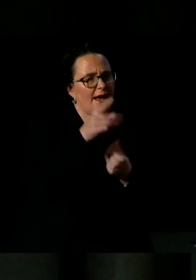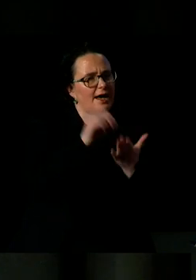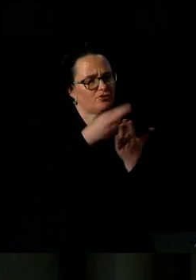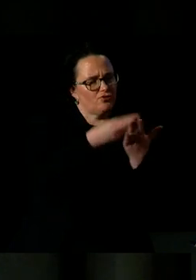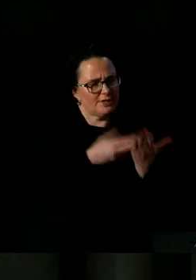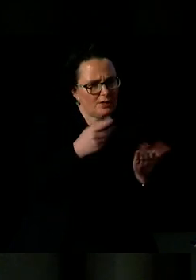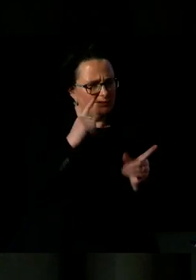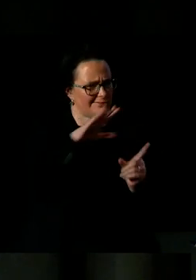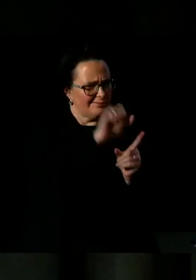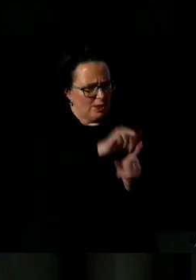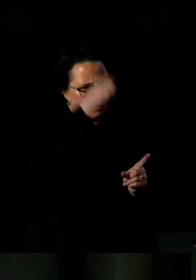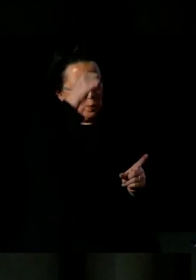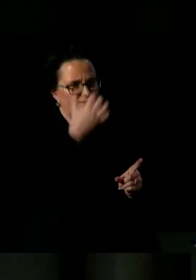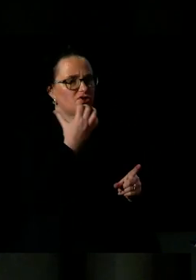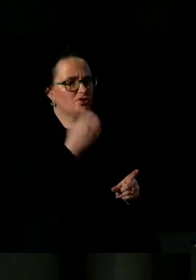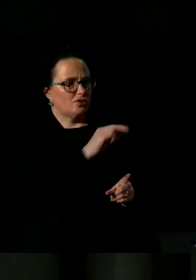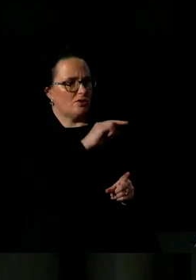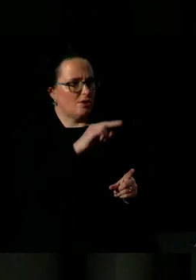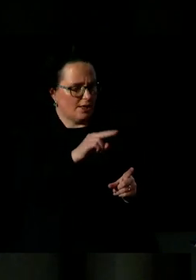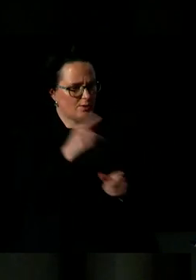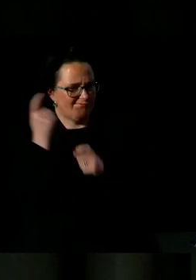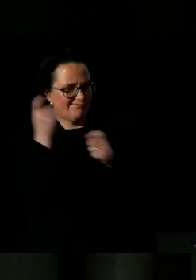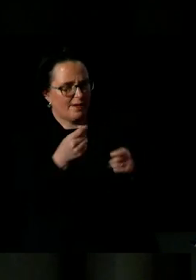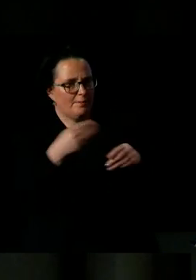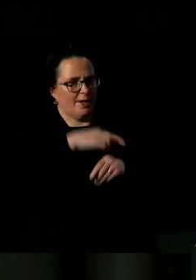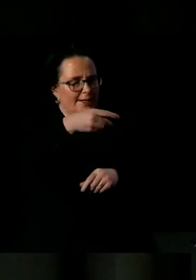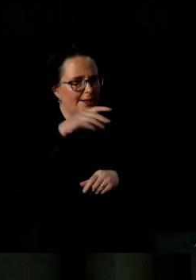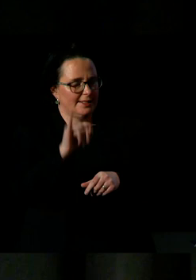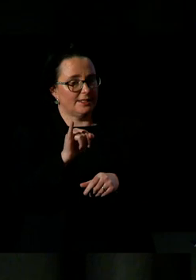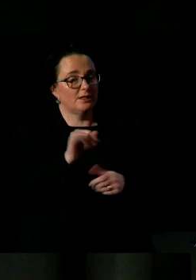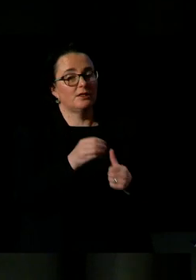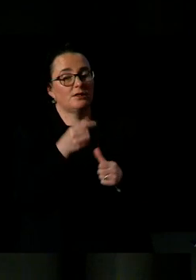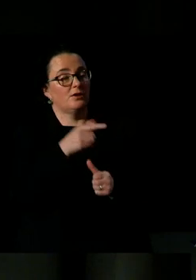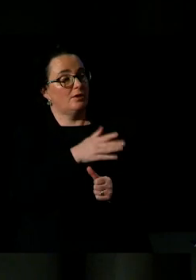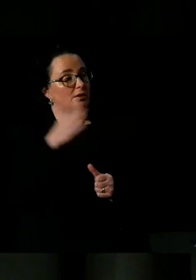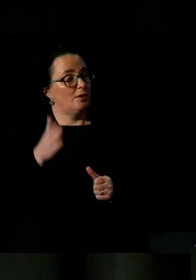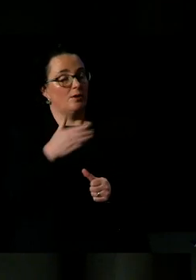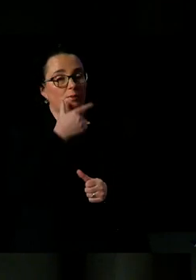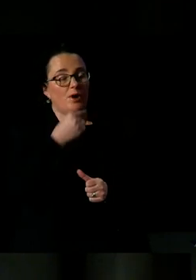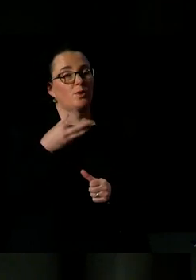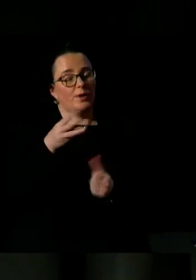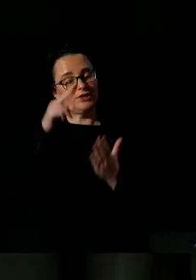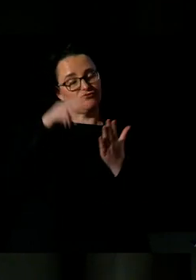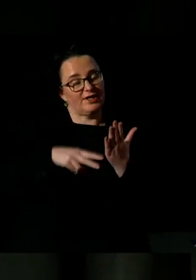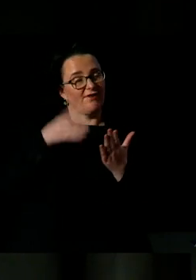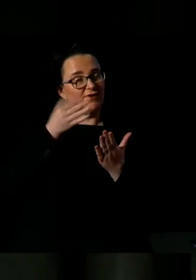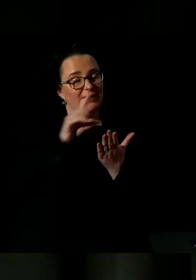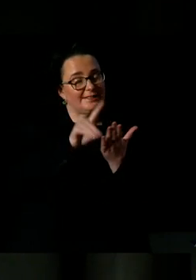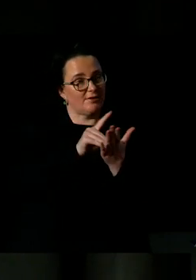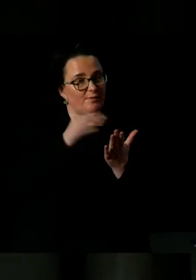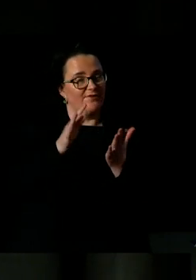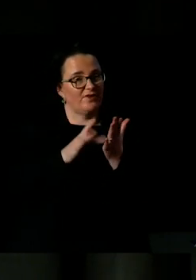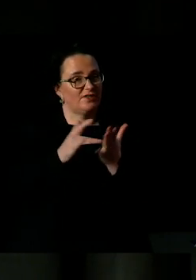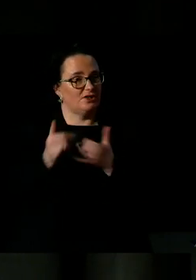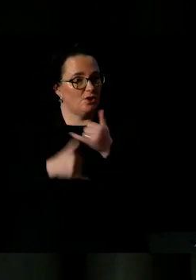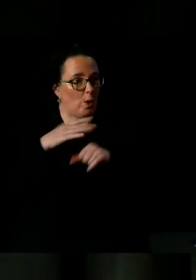of identification imposed upon Jewish people by the Nazis. Oisín Stapleton Doyle will read from the